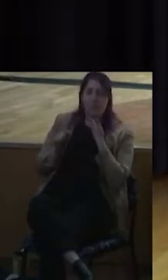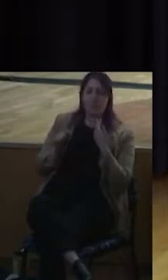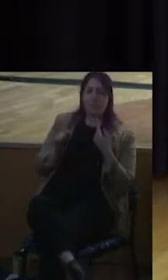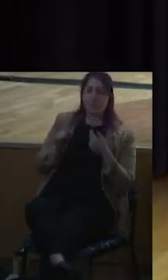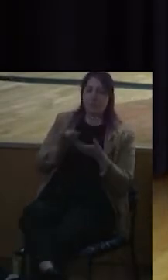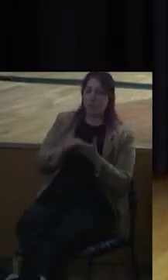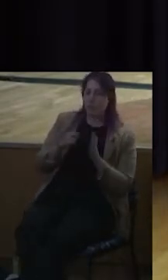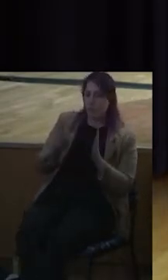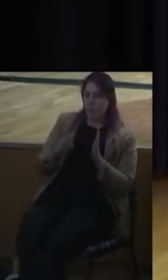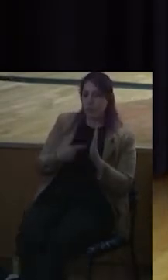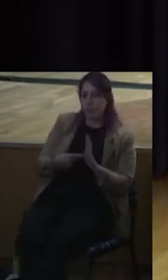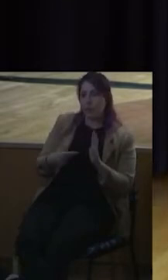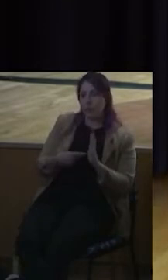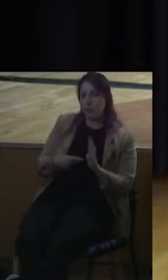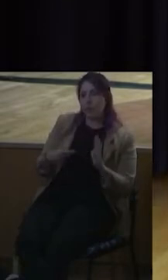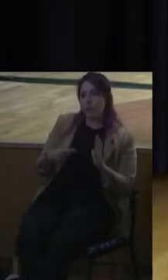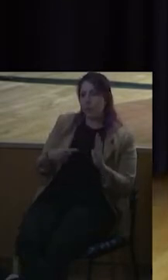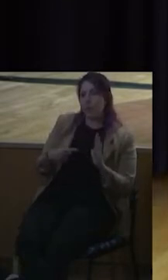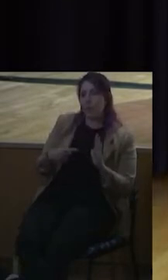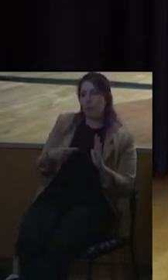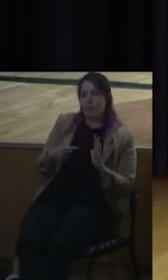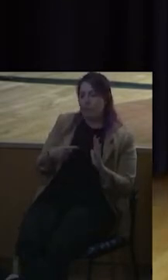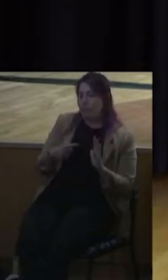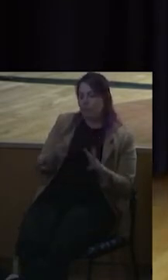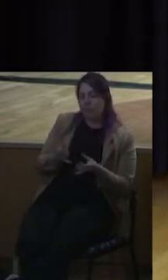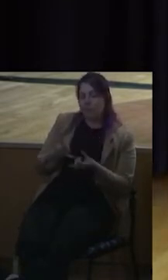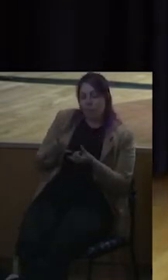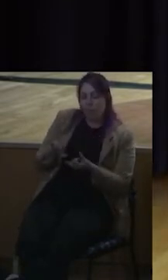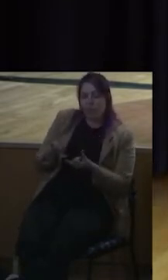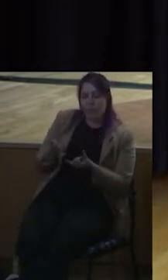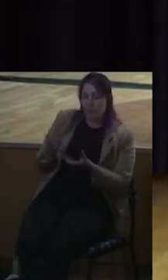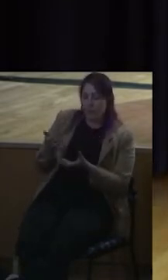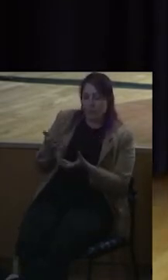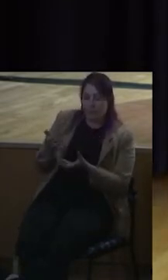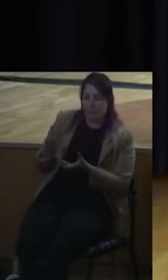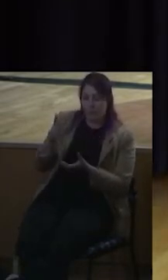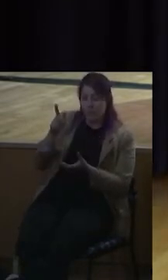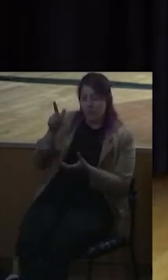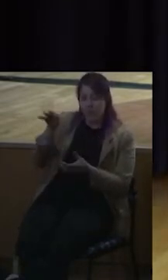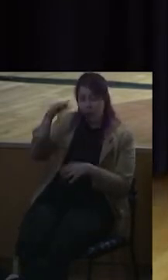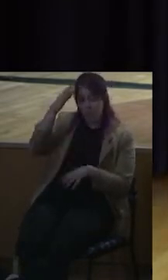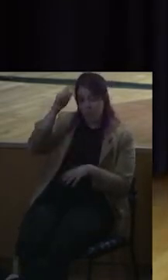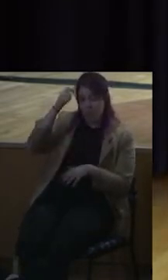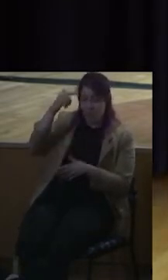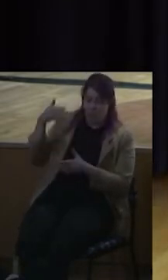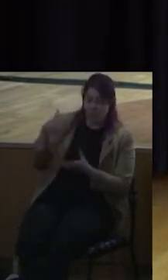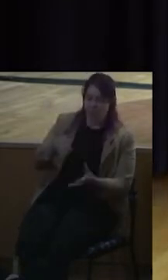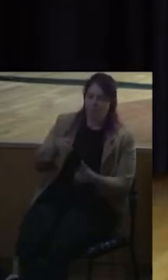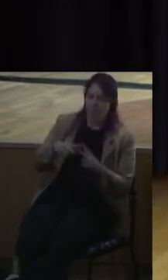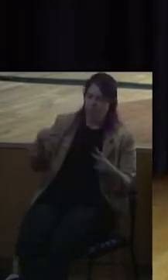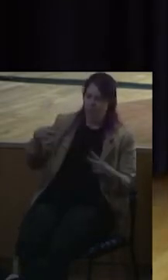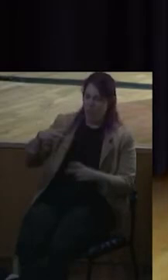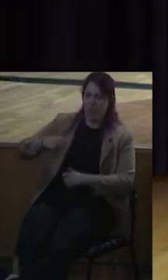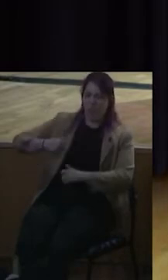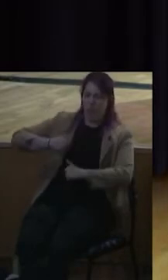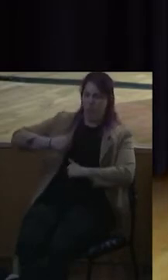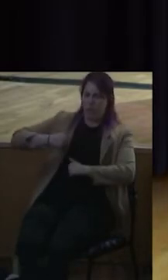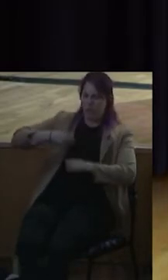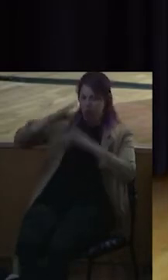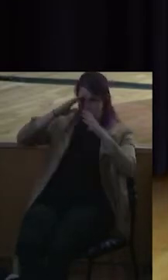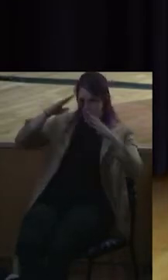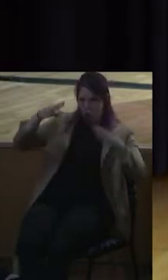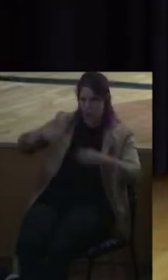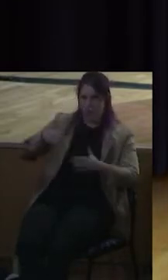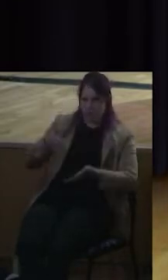that's an example of kind of the presence of the federal government in Hawaii. It's very military-centric,